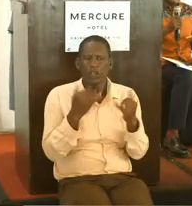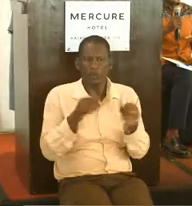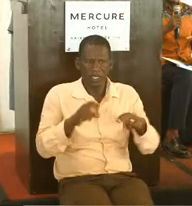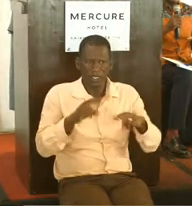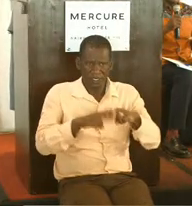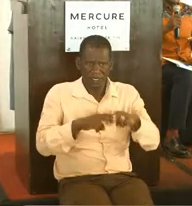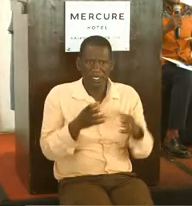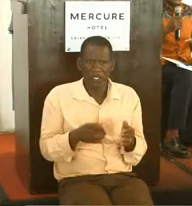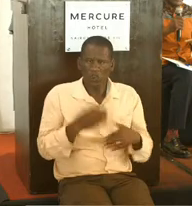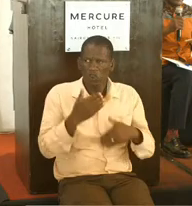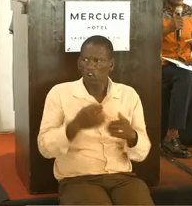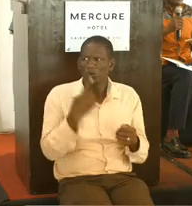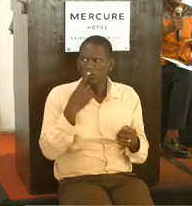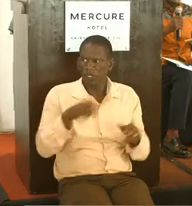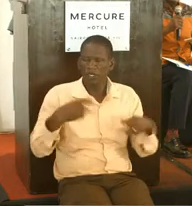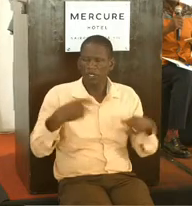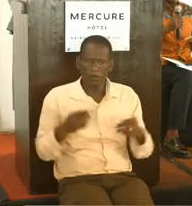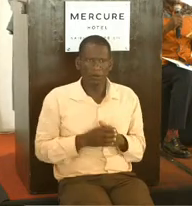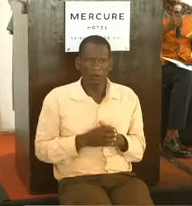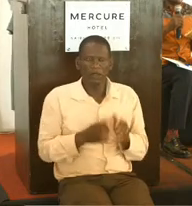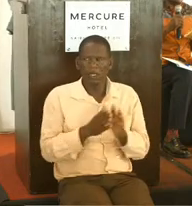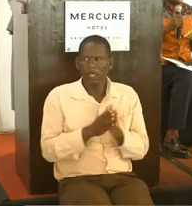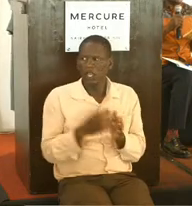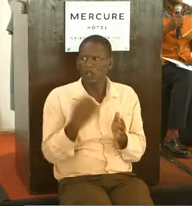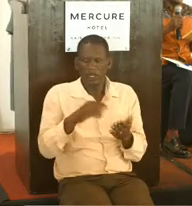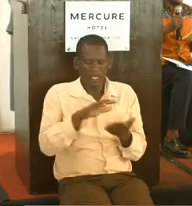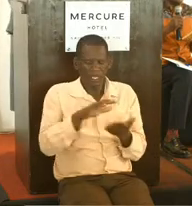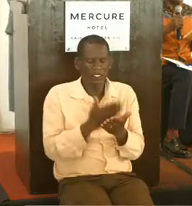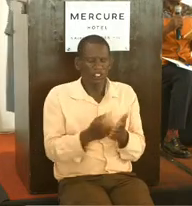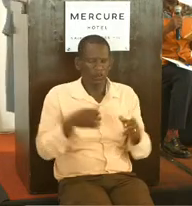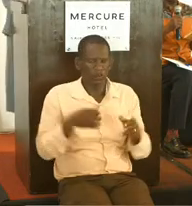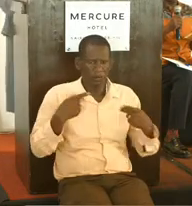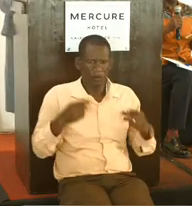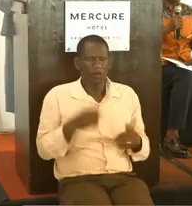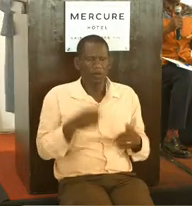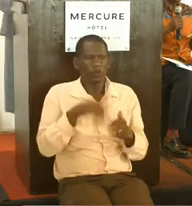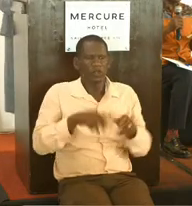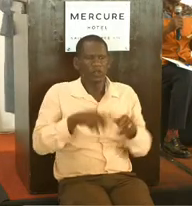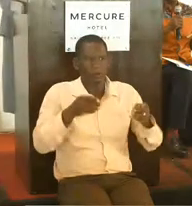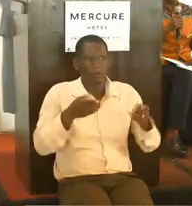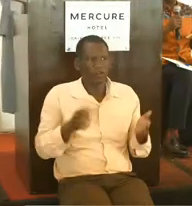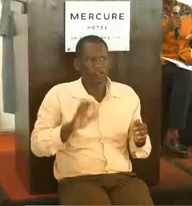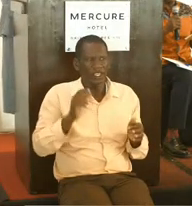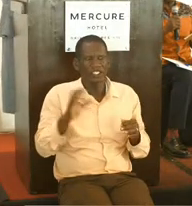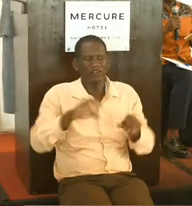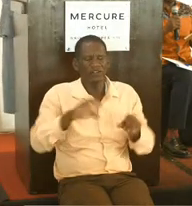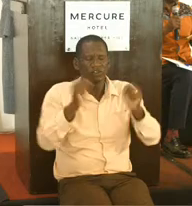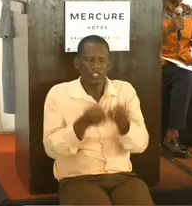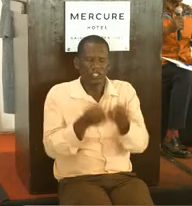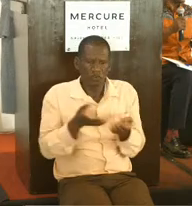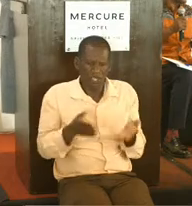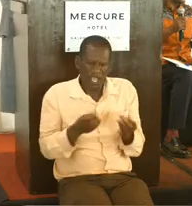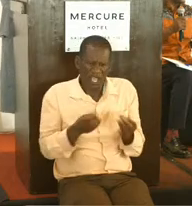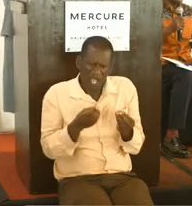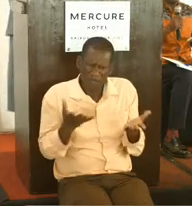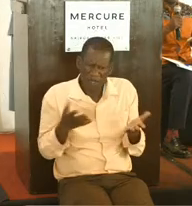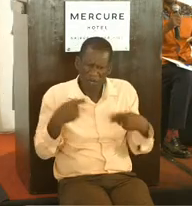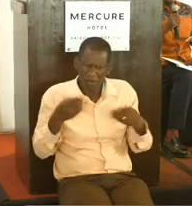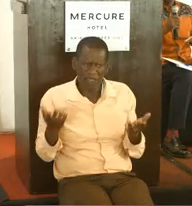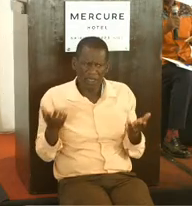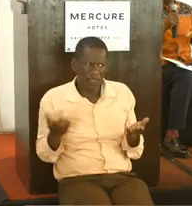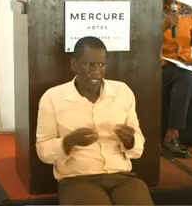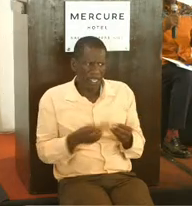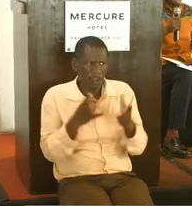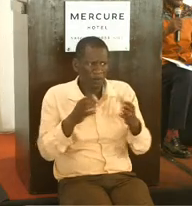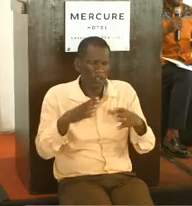we can sit here almost 100 of us and only a section of the key what what is the population of Kenyan Civil Society is there any genius in the room who can